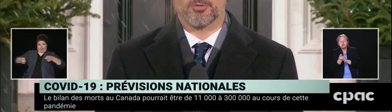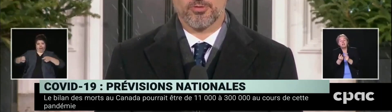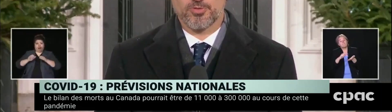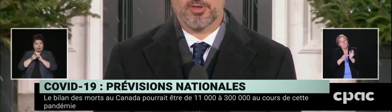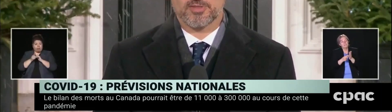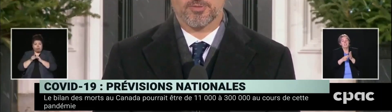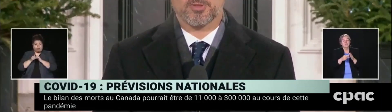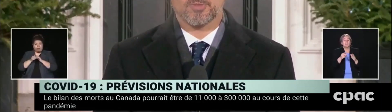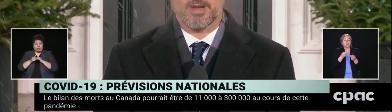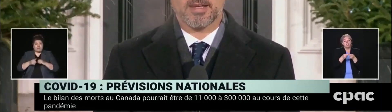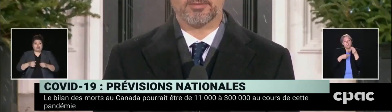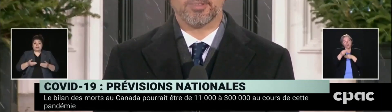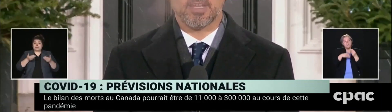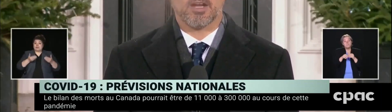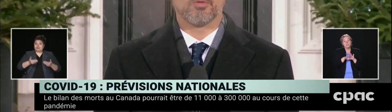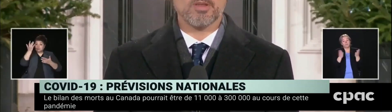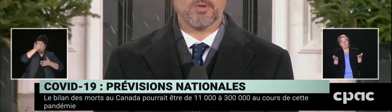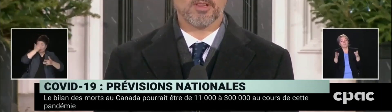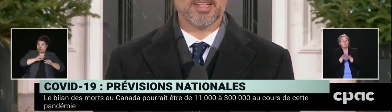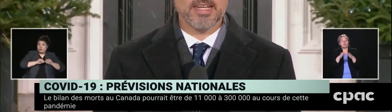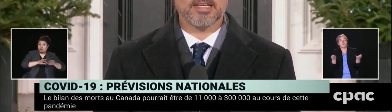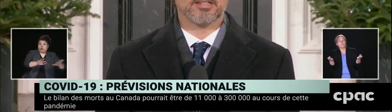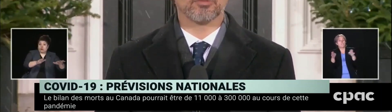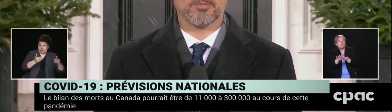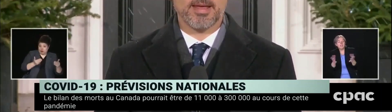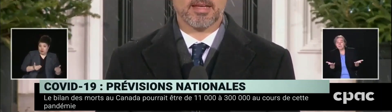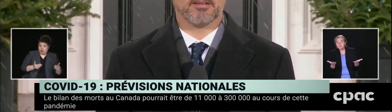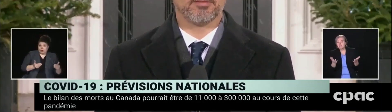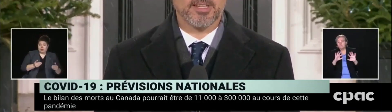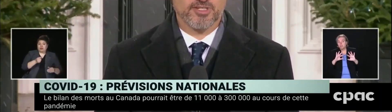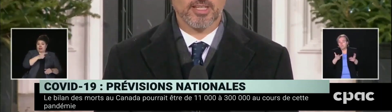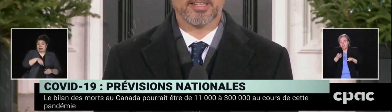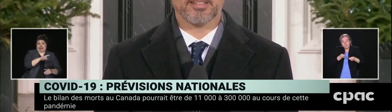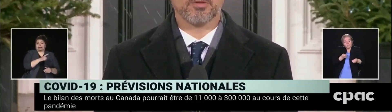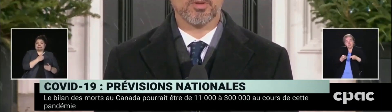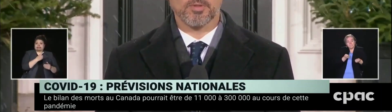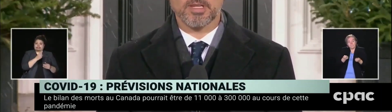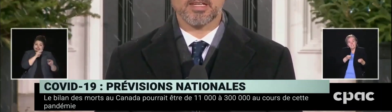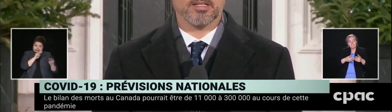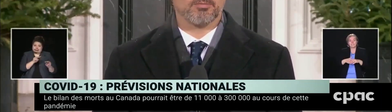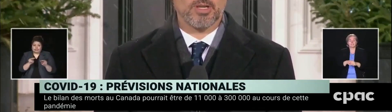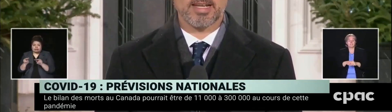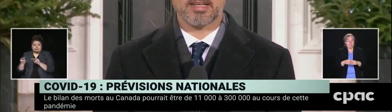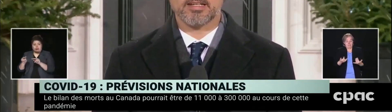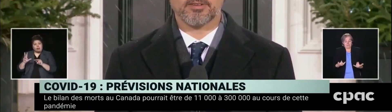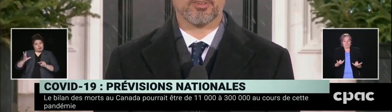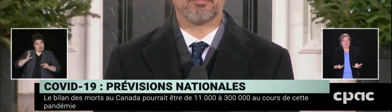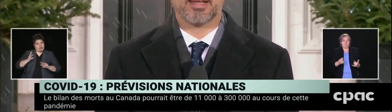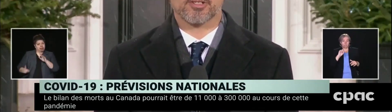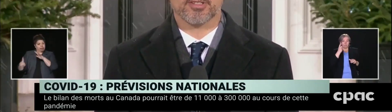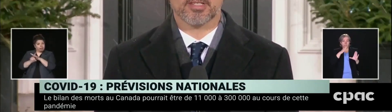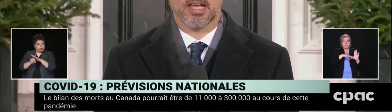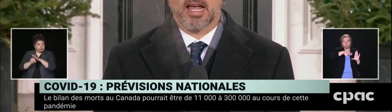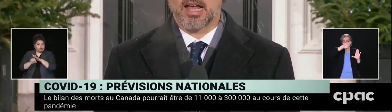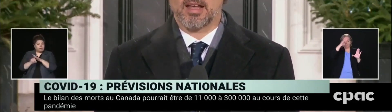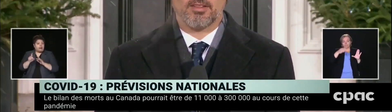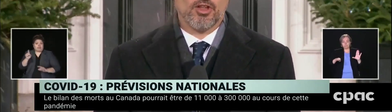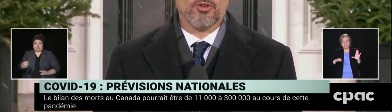we're through this first wave, we will need to remain vigilant and we will need to bring in different